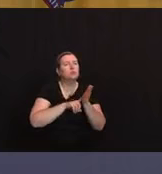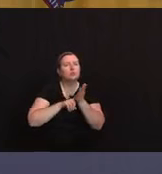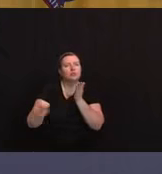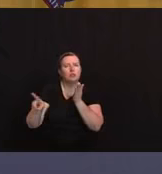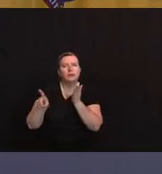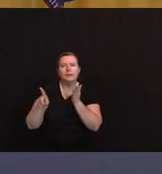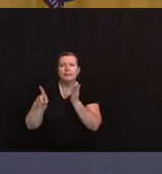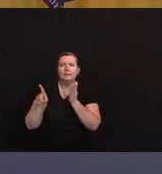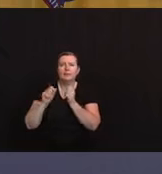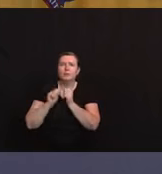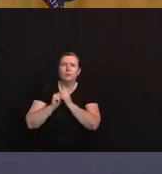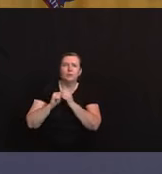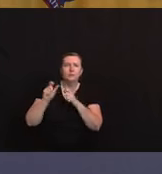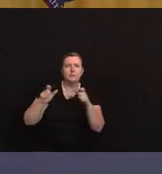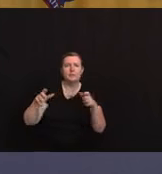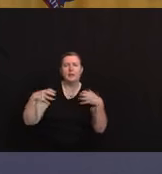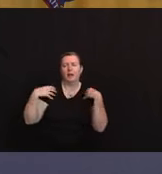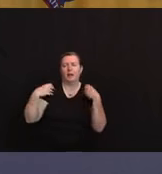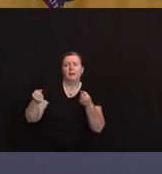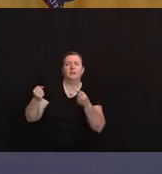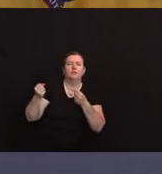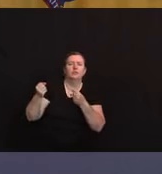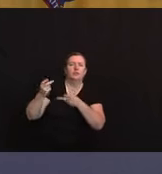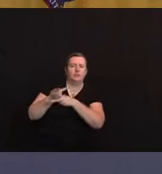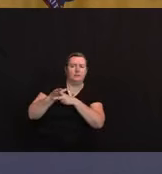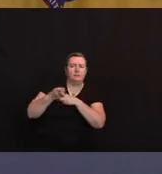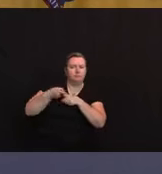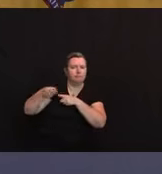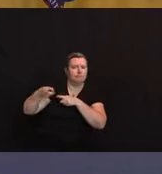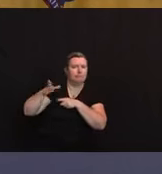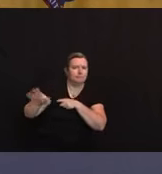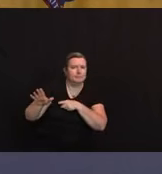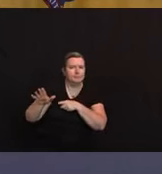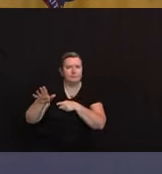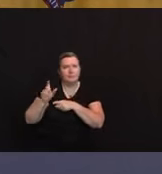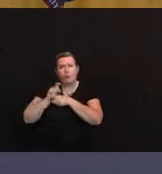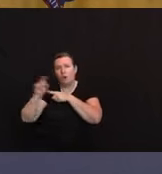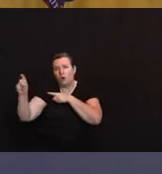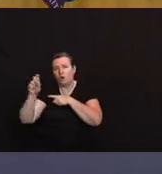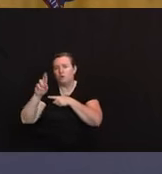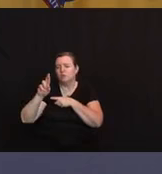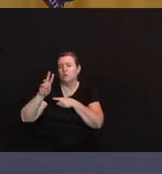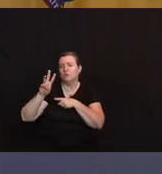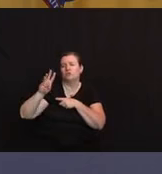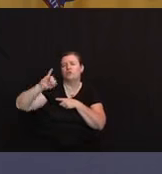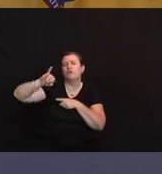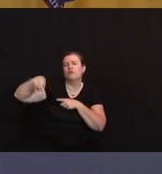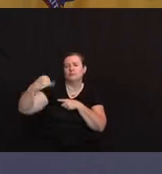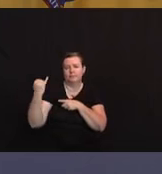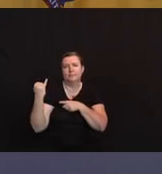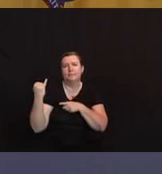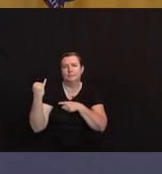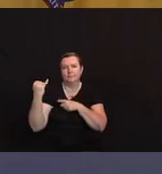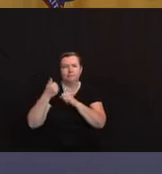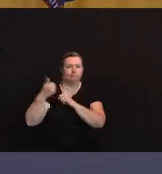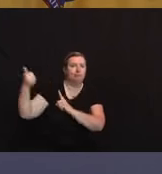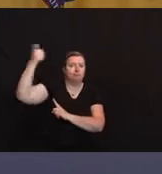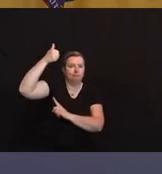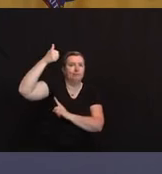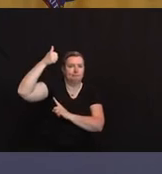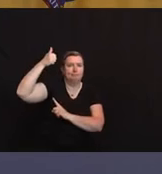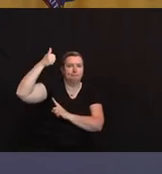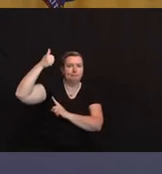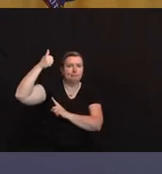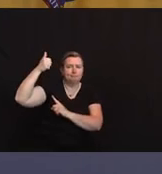our healthcare system. So today I had an exchange with John Gantner at RWJ University. I also was